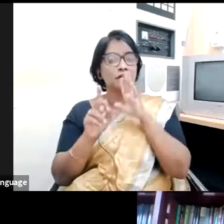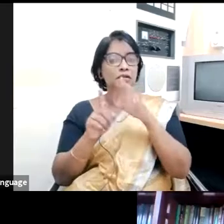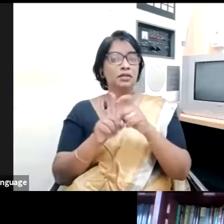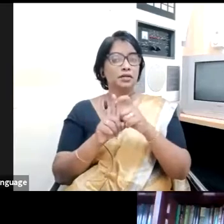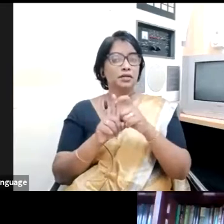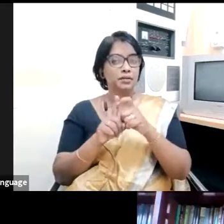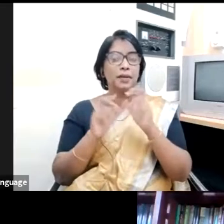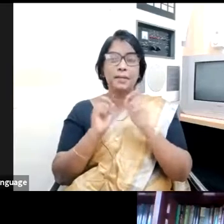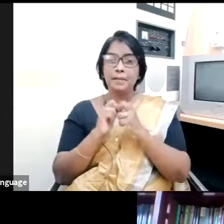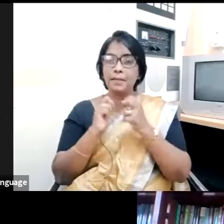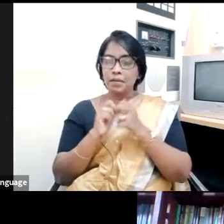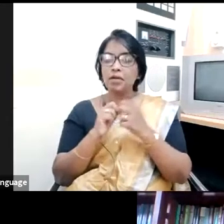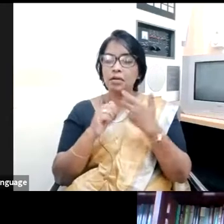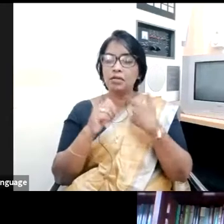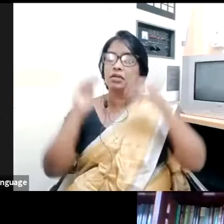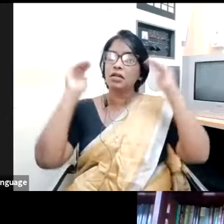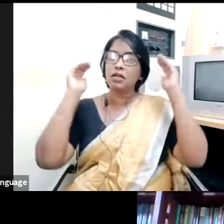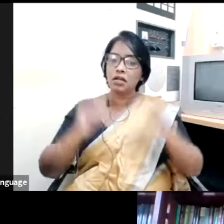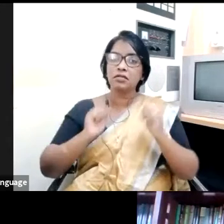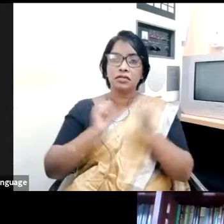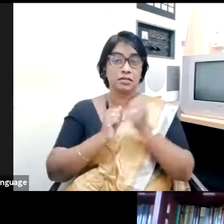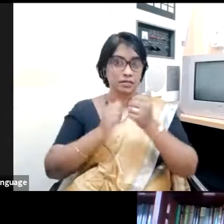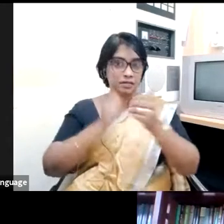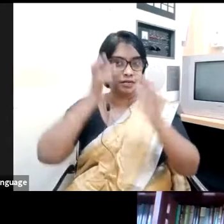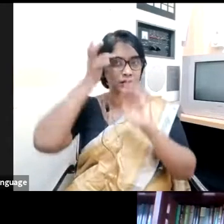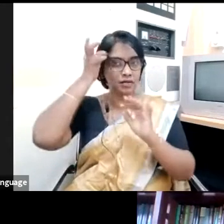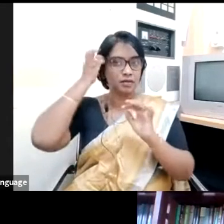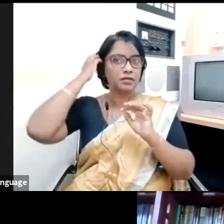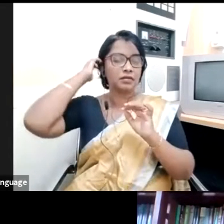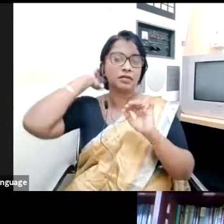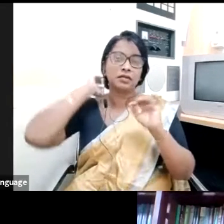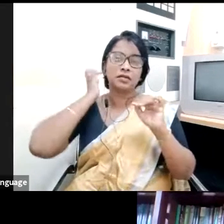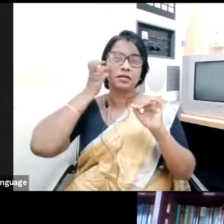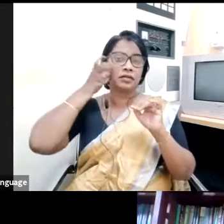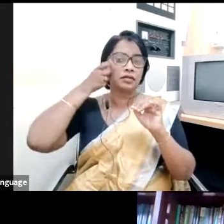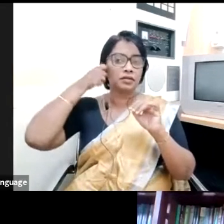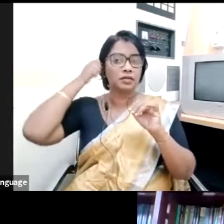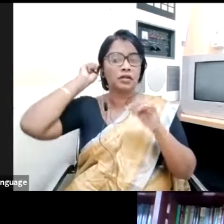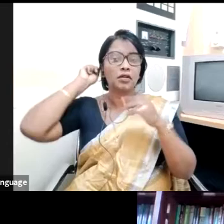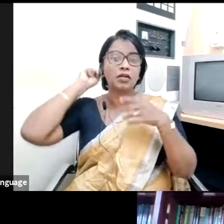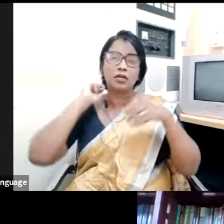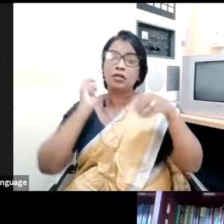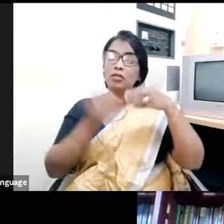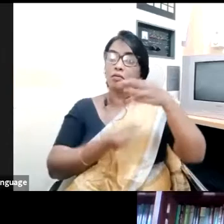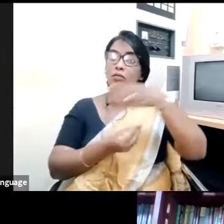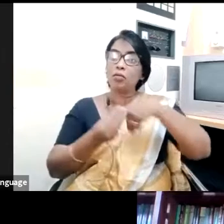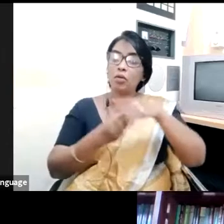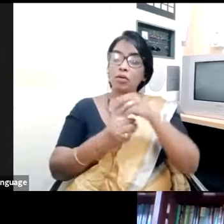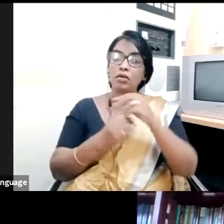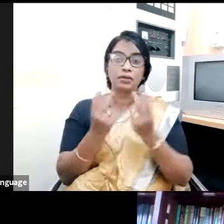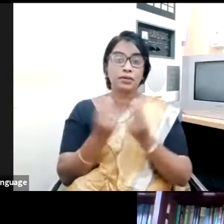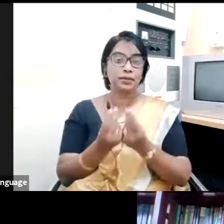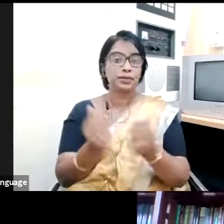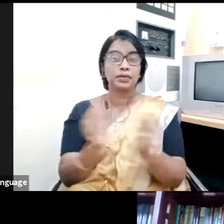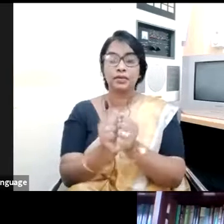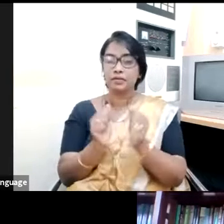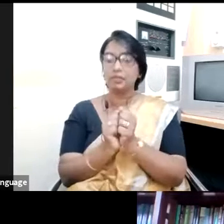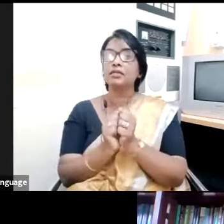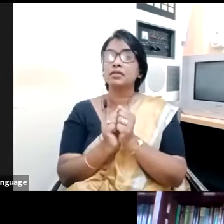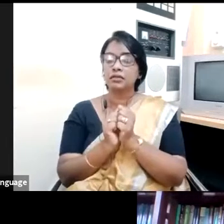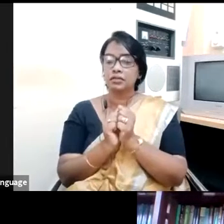the fertilizer use efficiency. That's one of our core targets that we have identified, and we try to incorporate